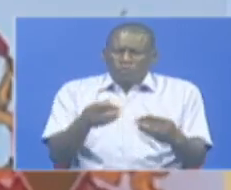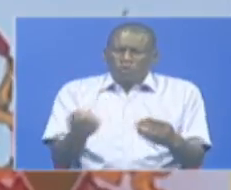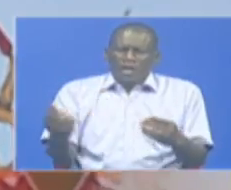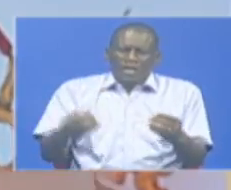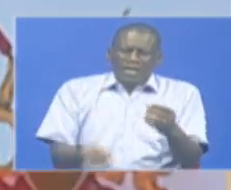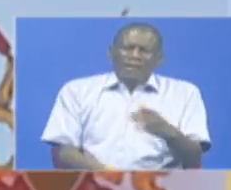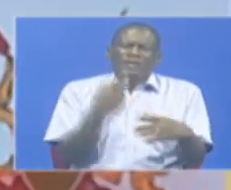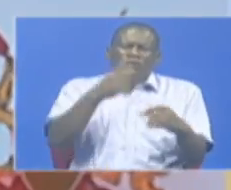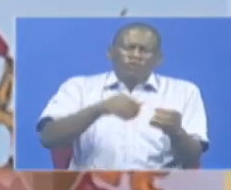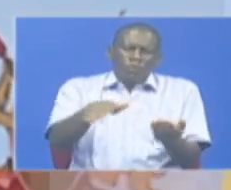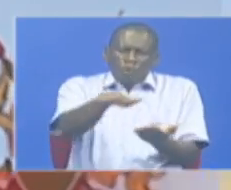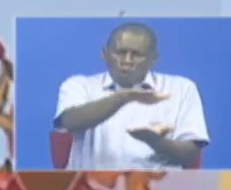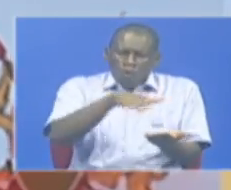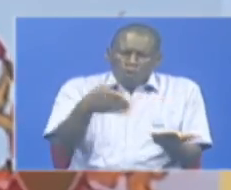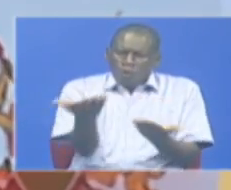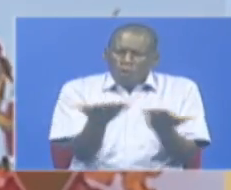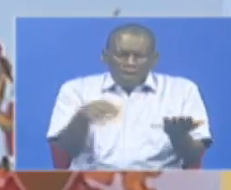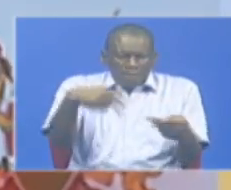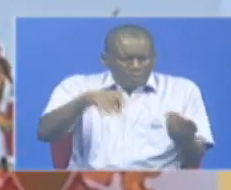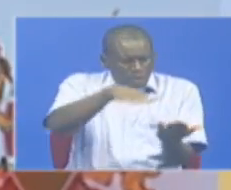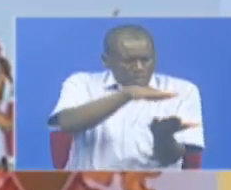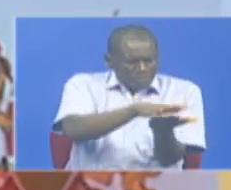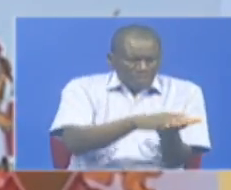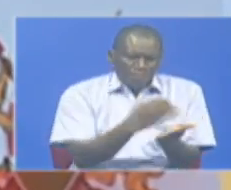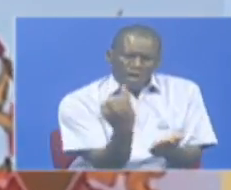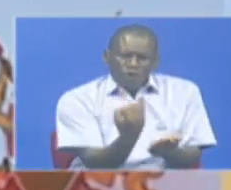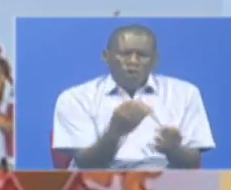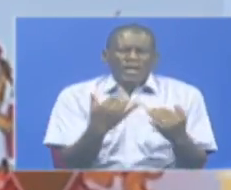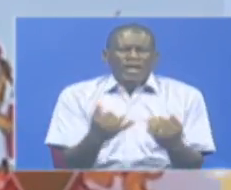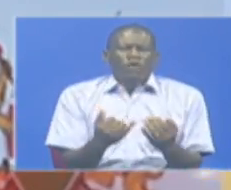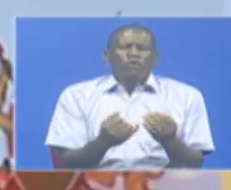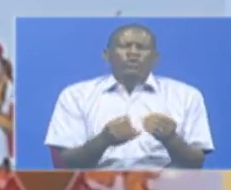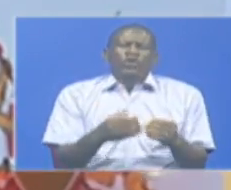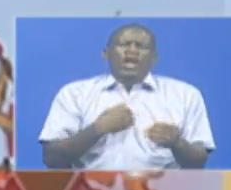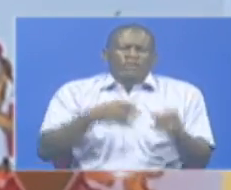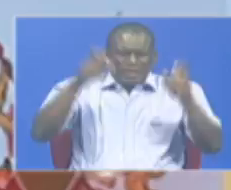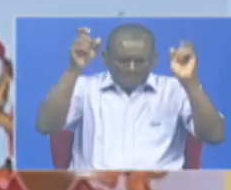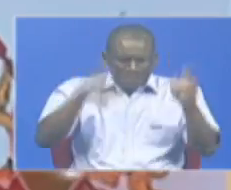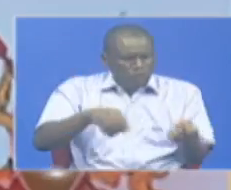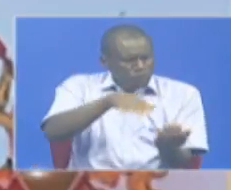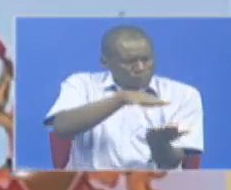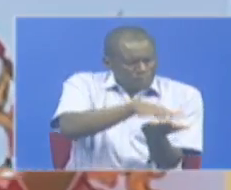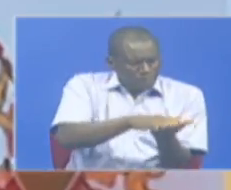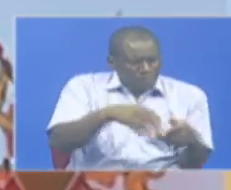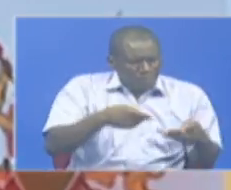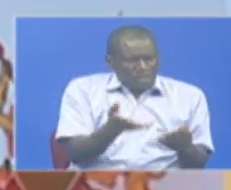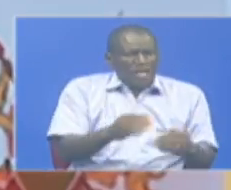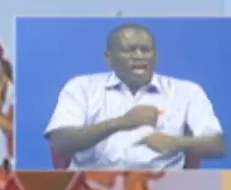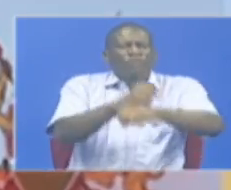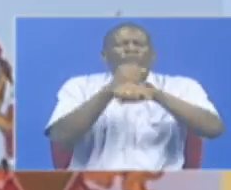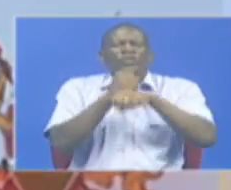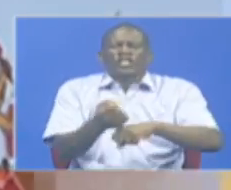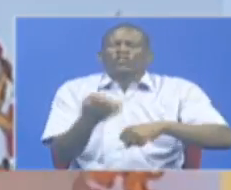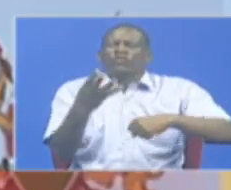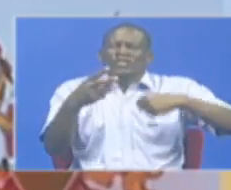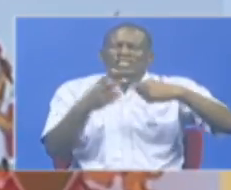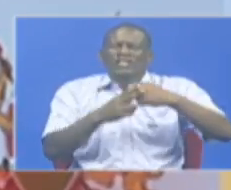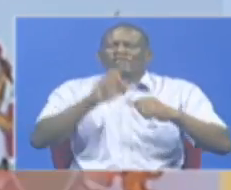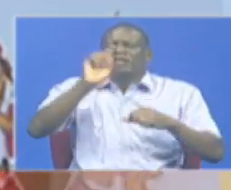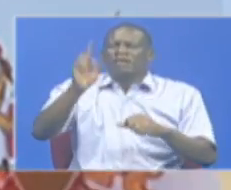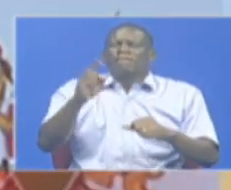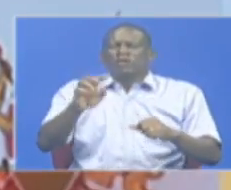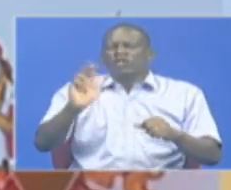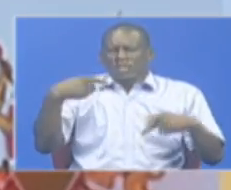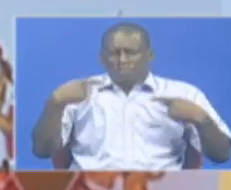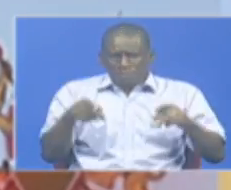and we do maintain that indeed the measure of putting in place mandatory quarantine has actually protected the 47 million Kenyans within